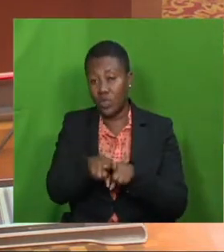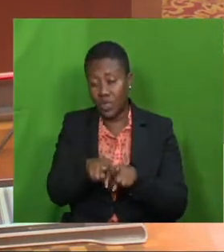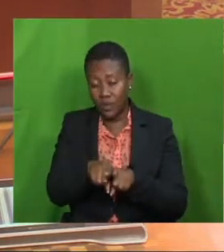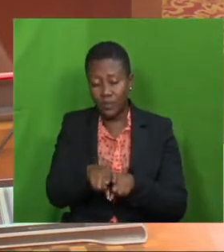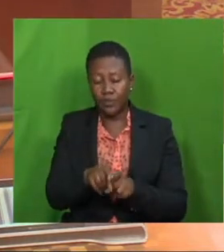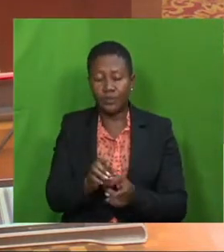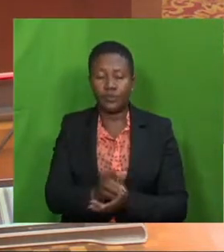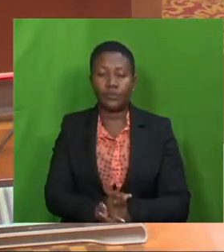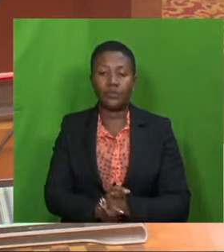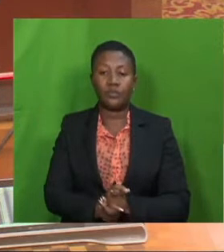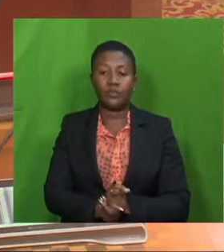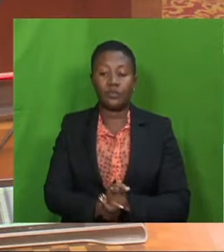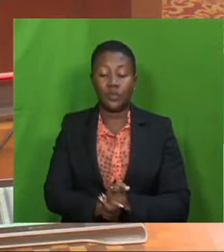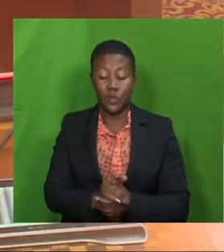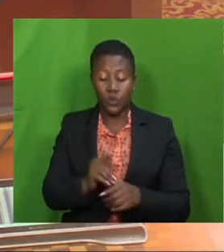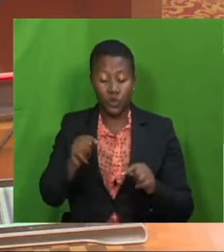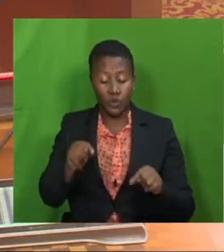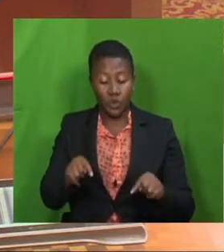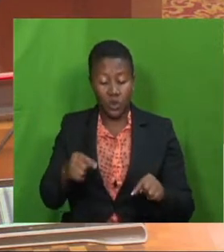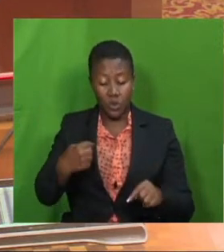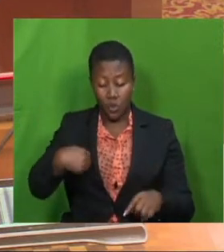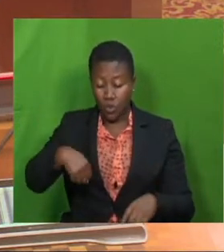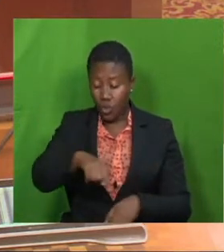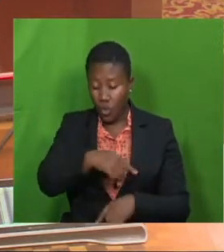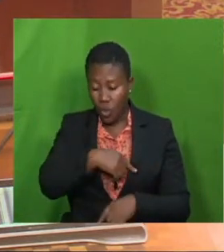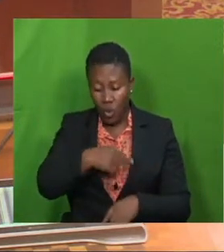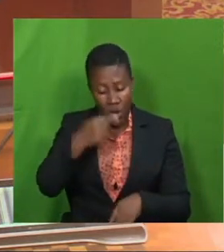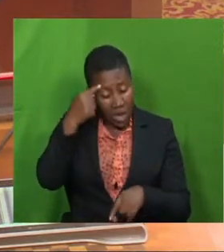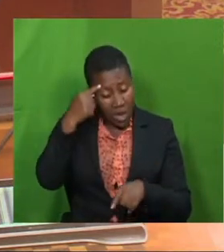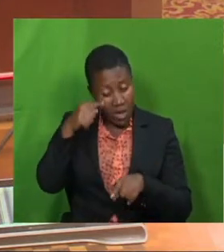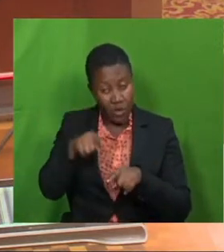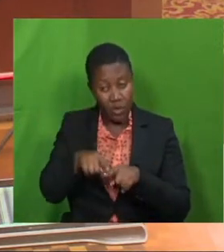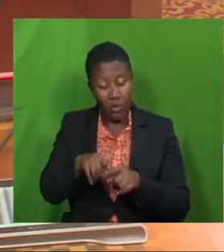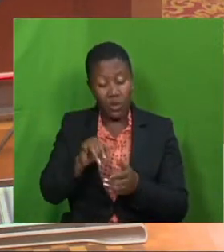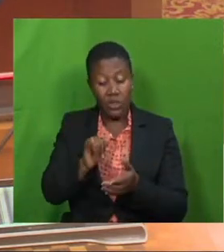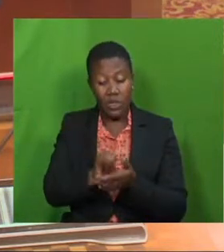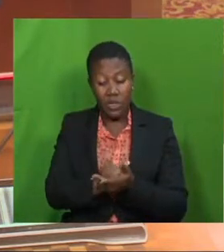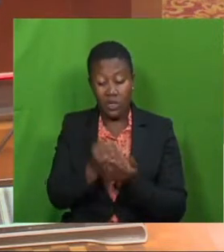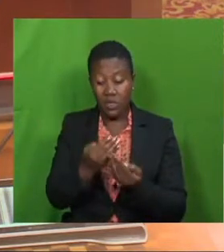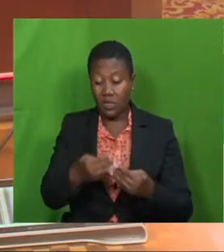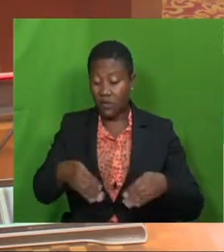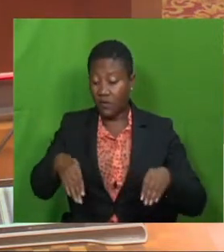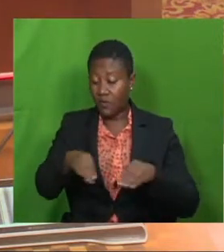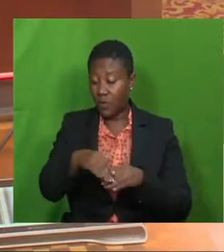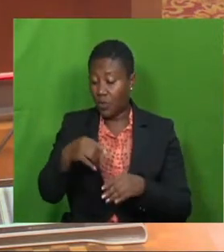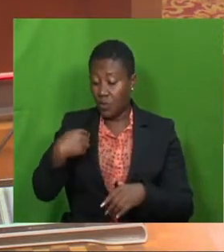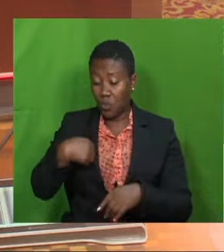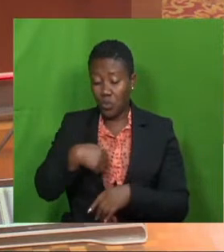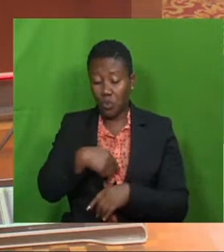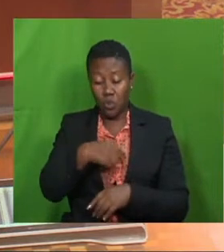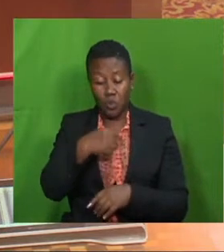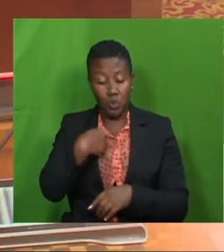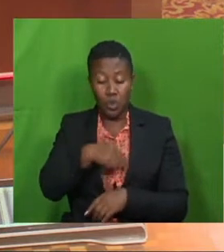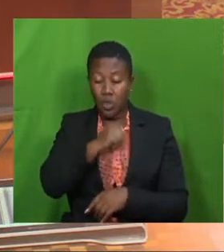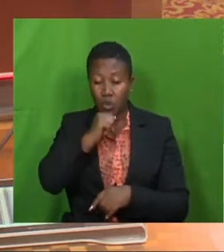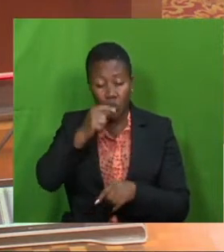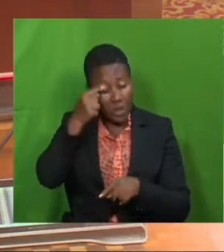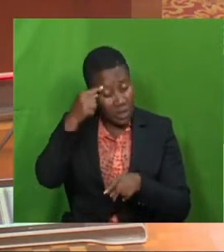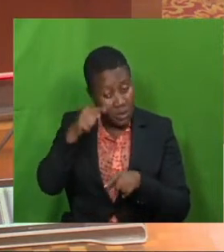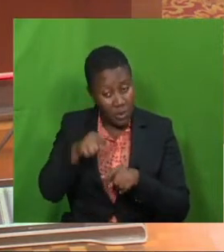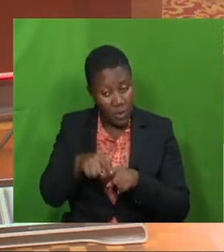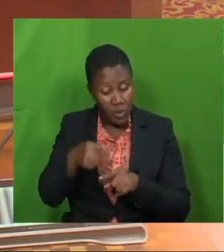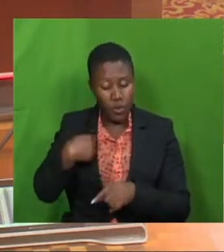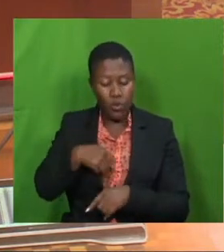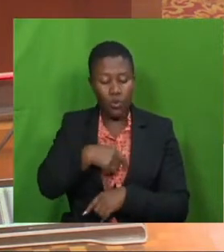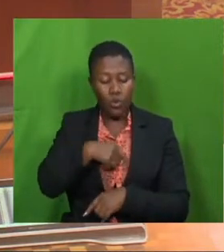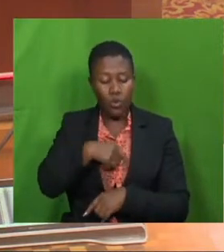Today, as a house, we agree that even if we disagree, we must